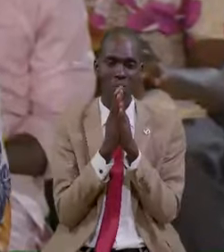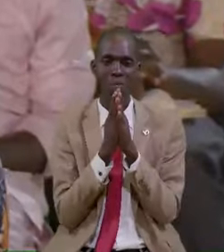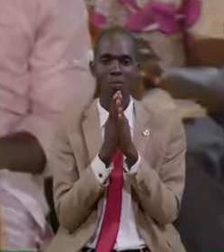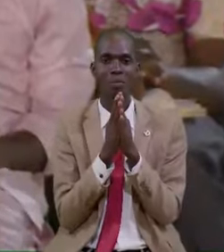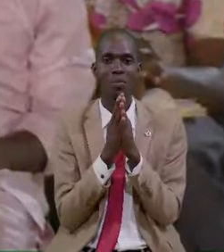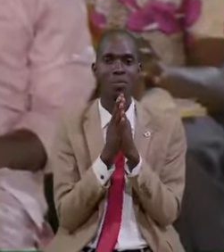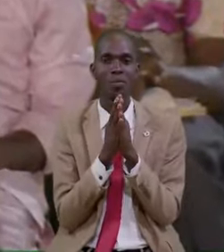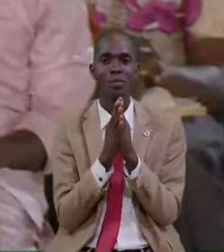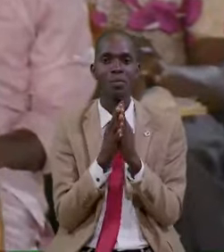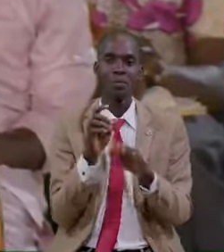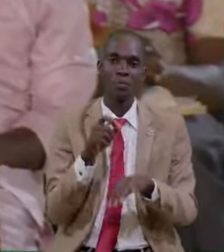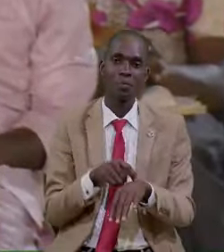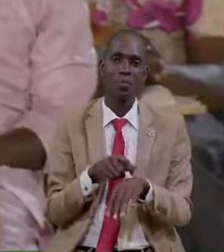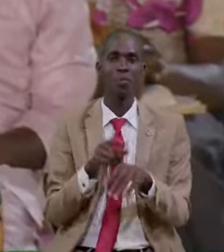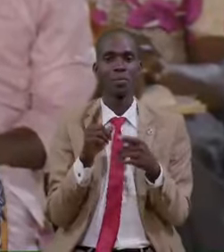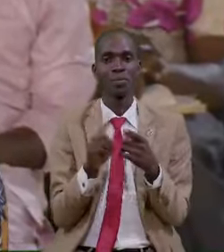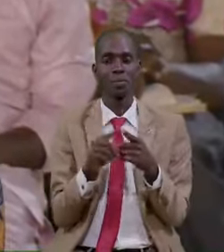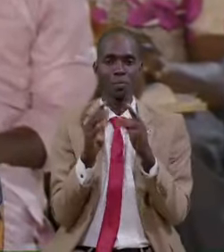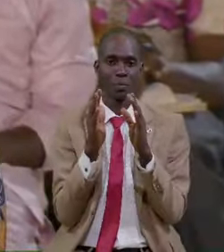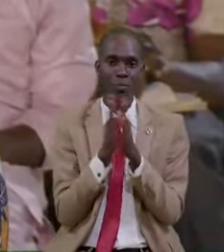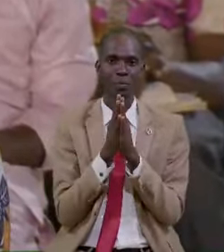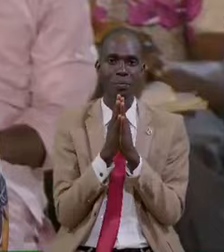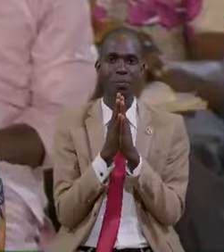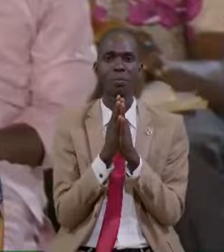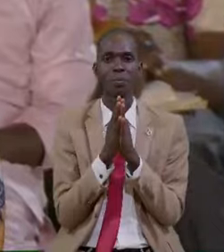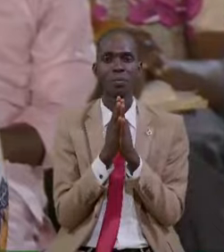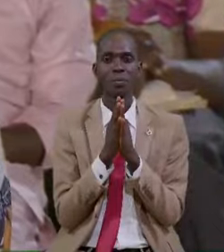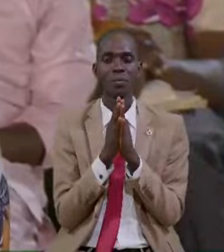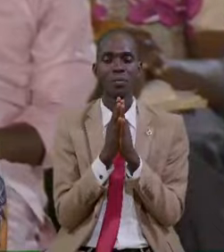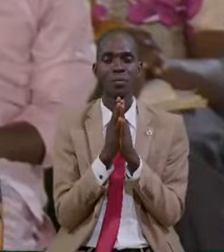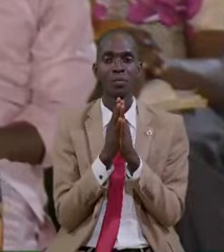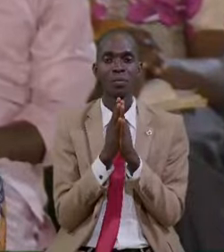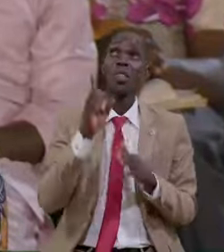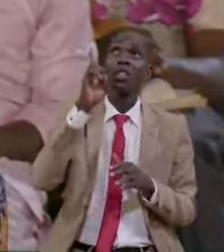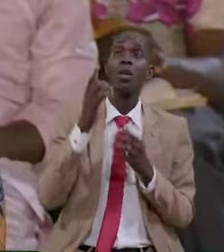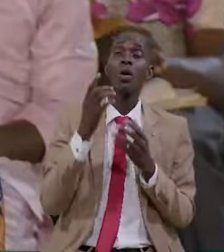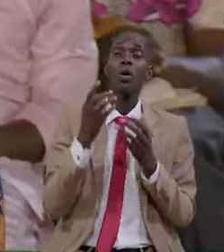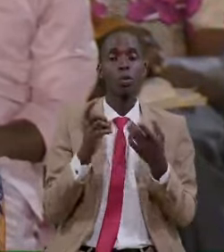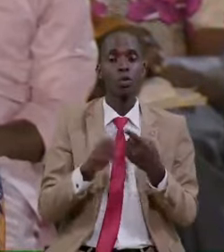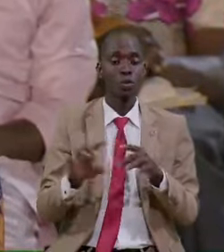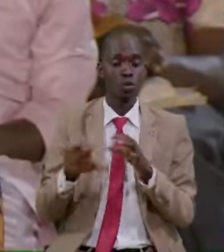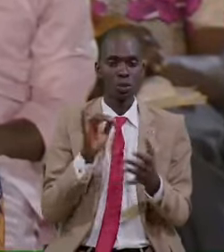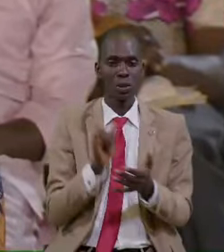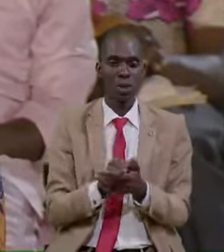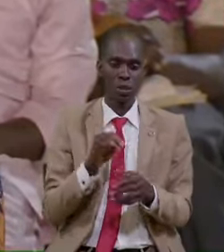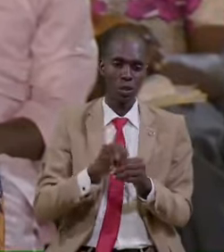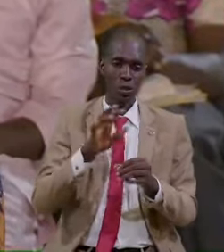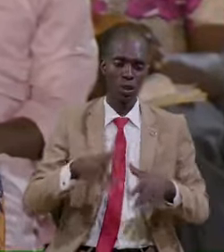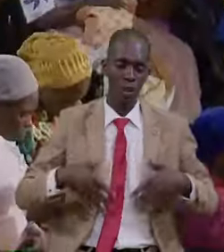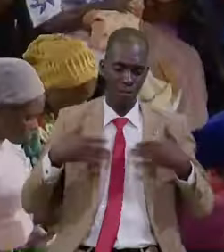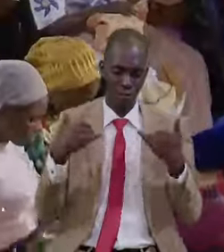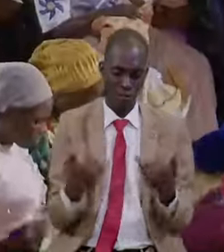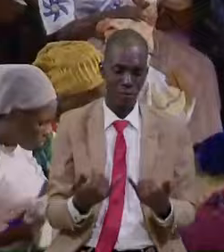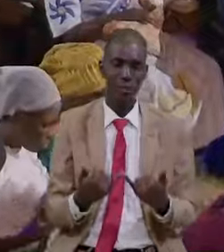Heads bowed and eyes closed. He wants to do that right now in your life. He wants to